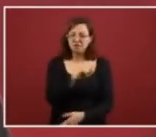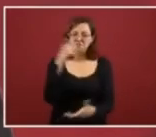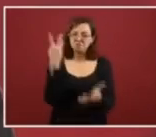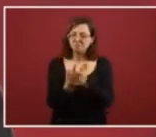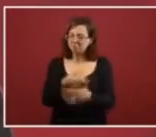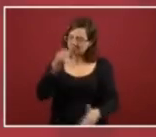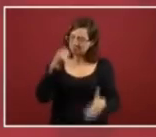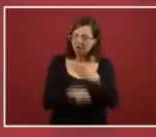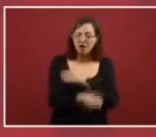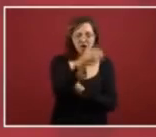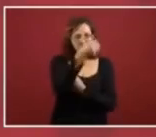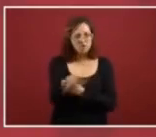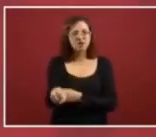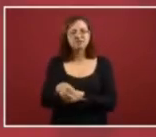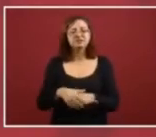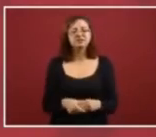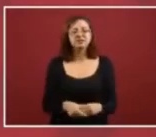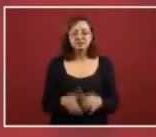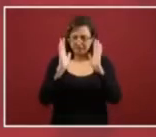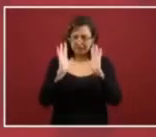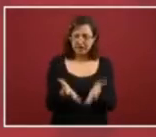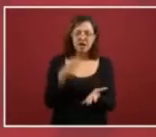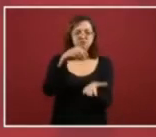it? Para